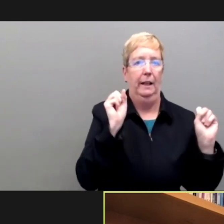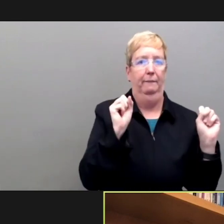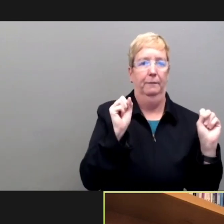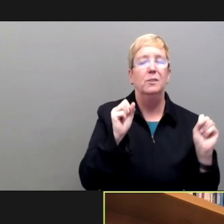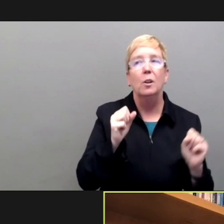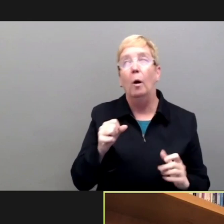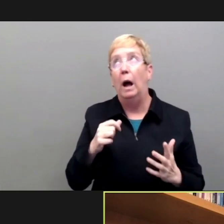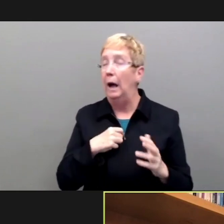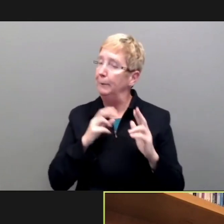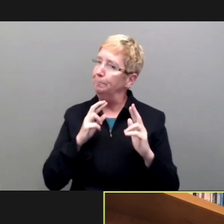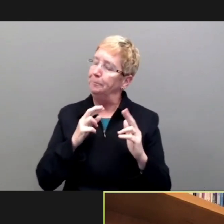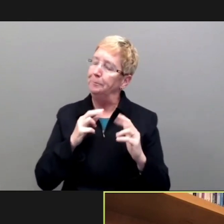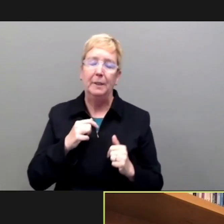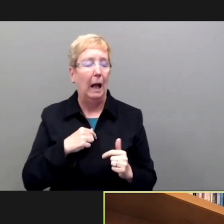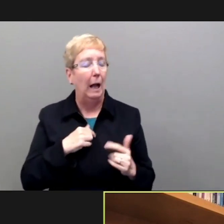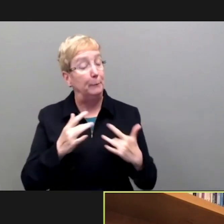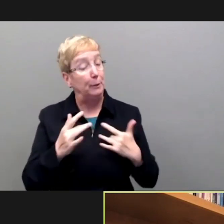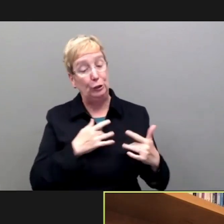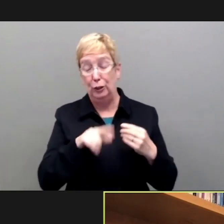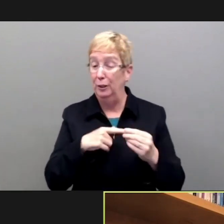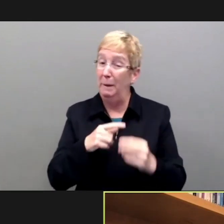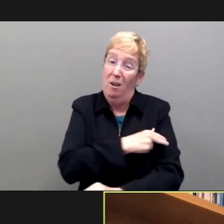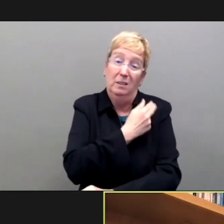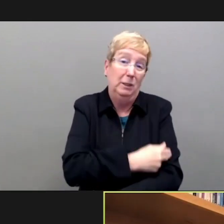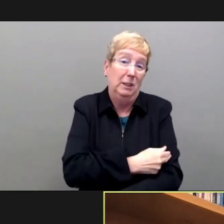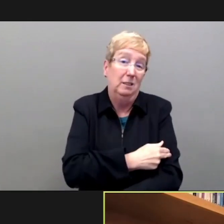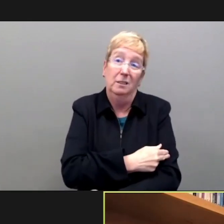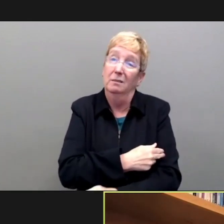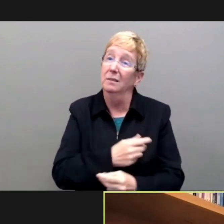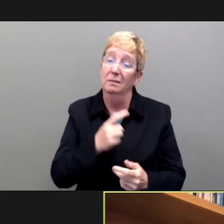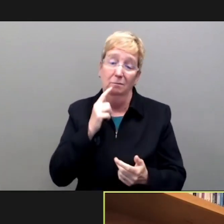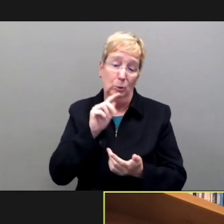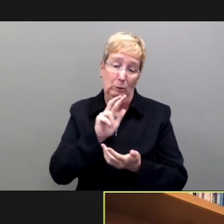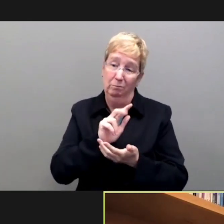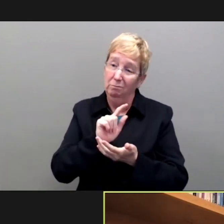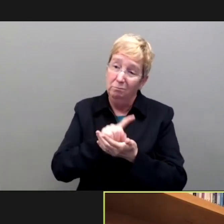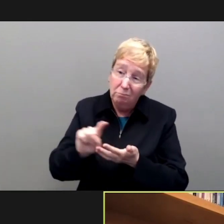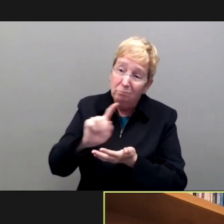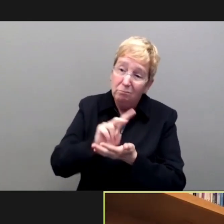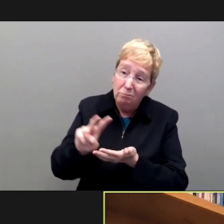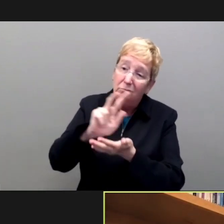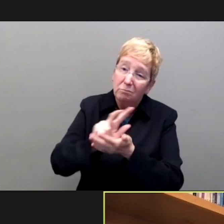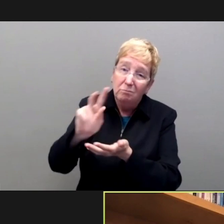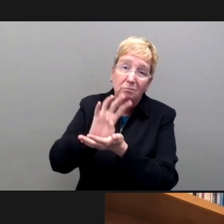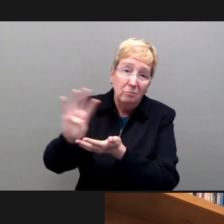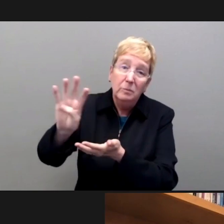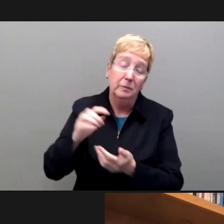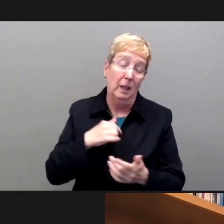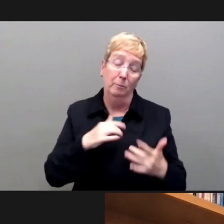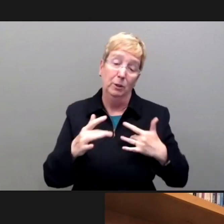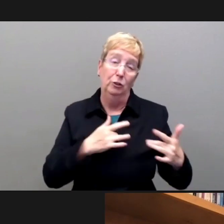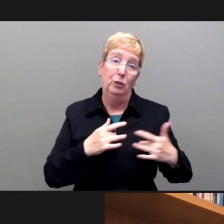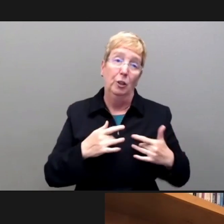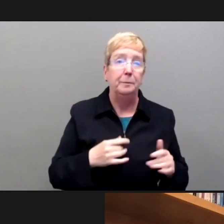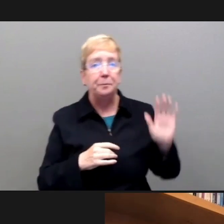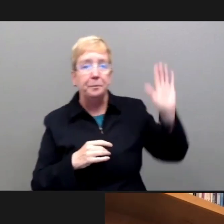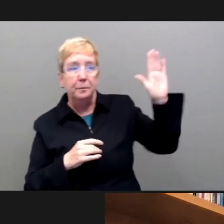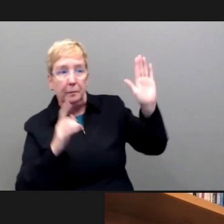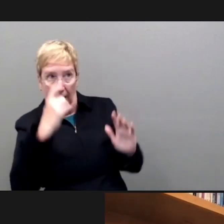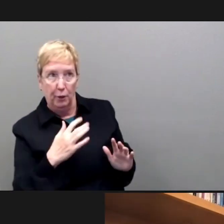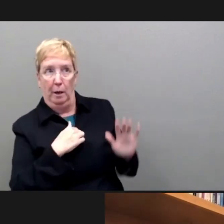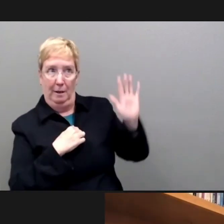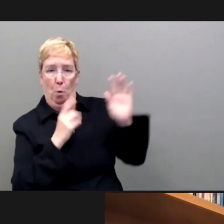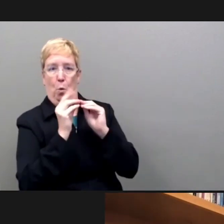happen in hospitals in the next 3 to 4 weeks, and so are all the people who run them. Thank you. And I might add one more thing that I